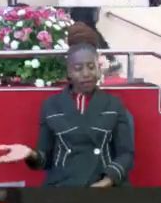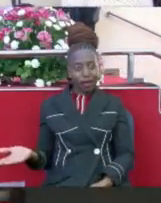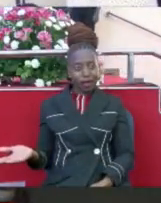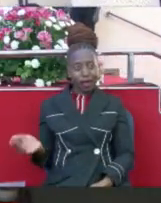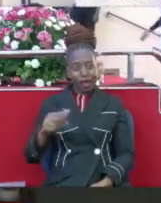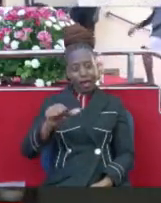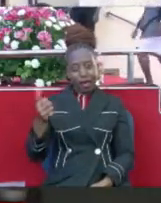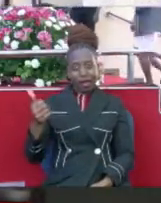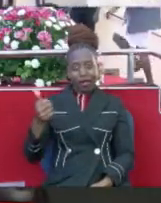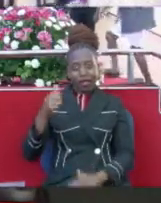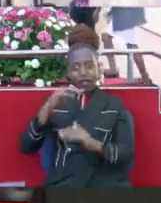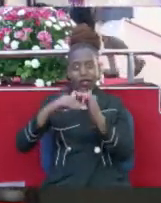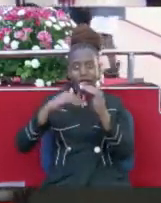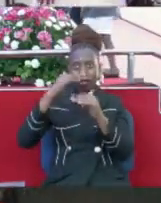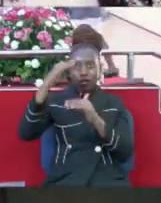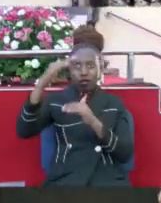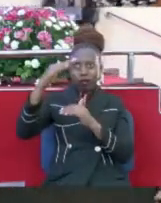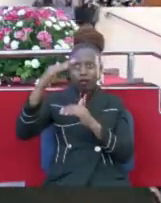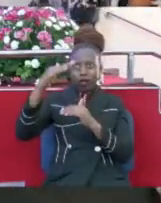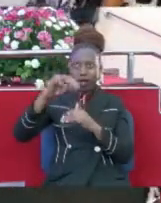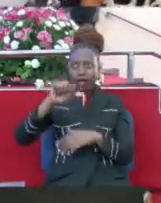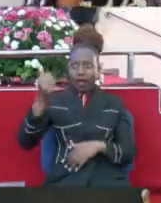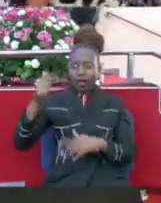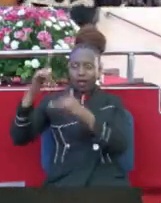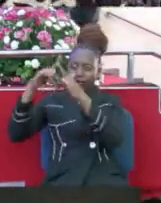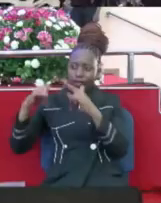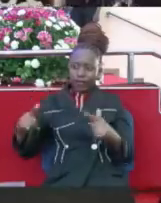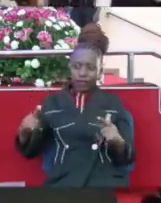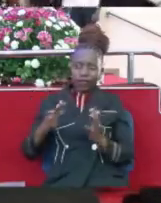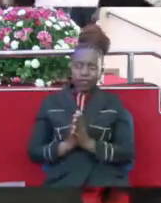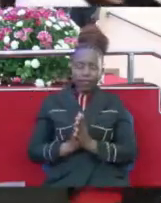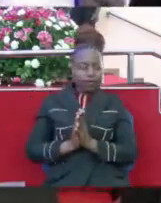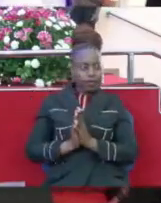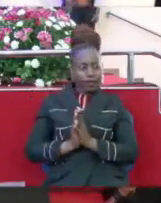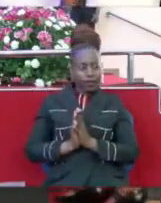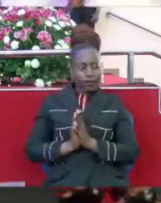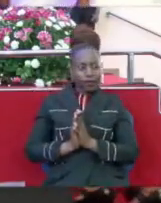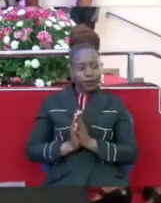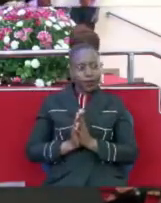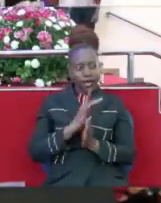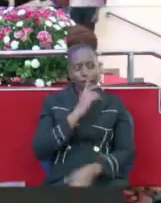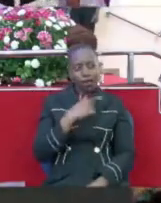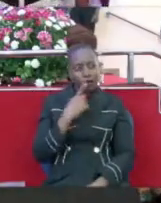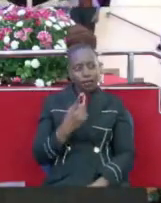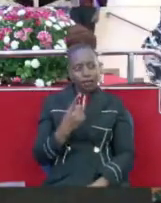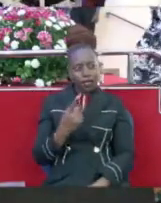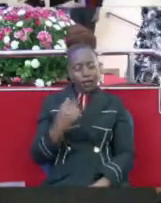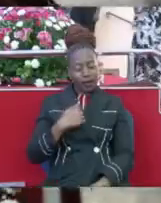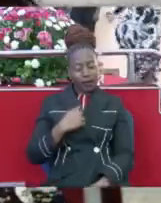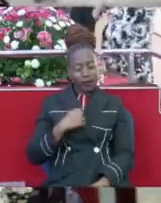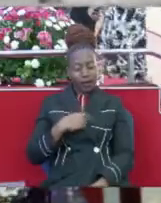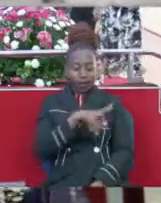in the balcony at the overflow and in the tent. Unaweja katika hema pale juu na katika ukanda. And you're saying, I'm having dominion.